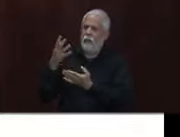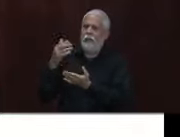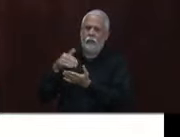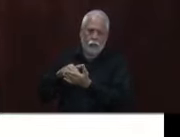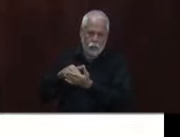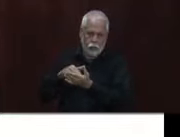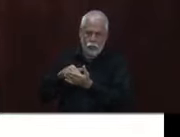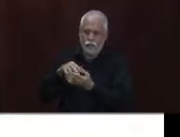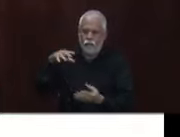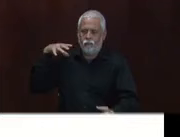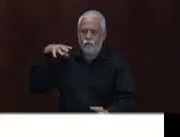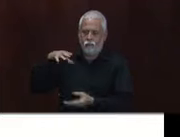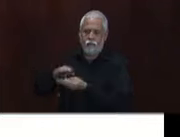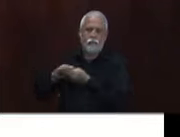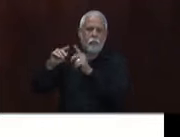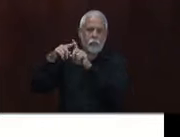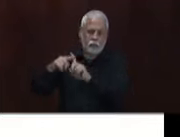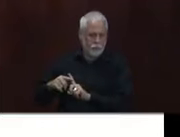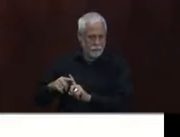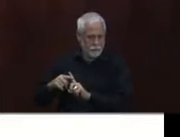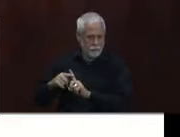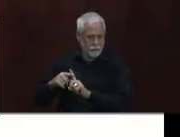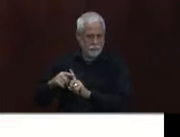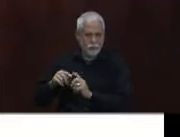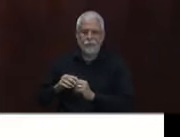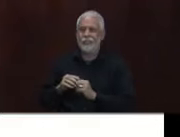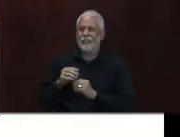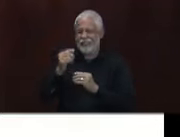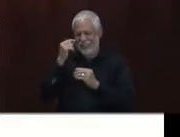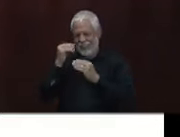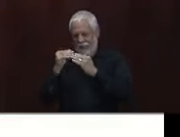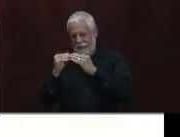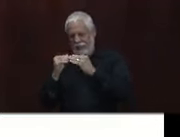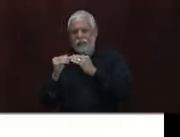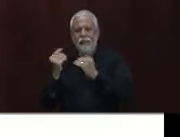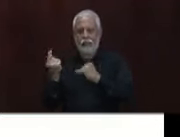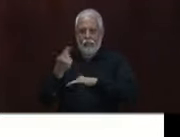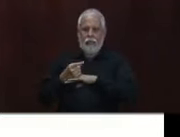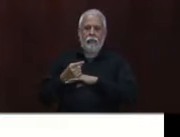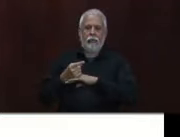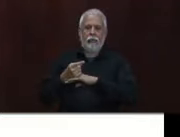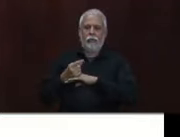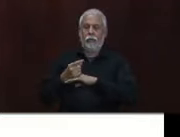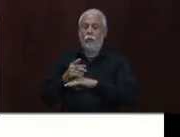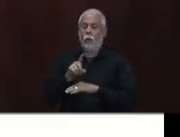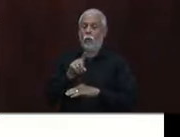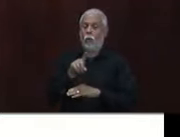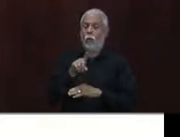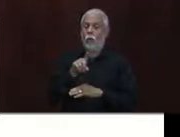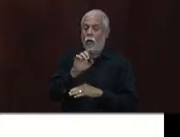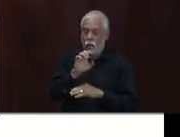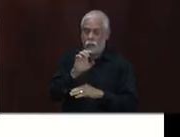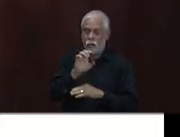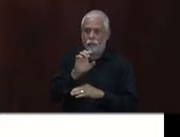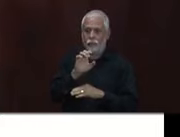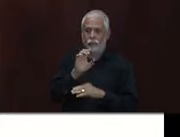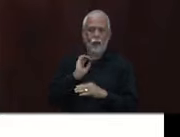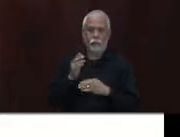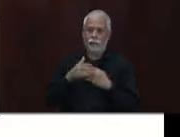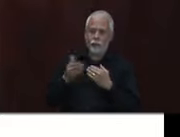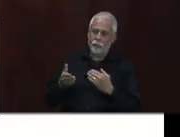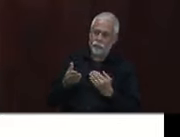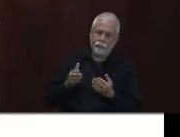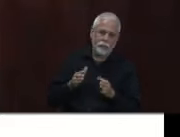5,000 cumulative cases in our county. We are just under that today, with over 100 of our neighbors